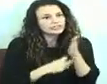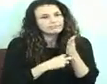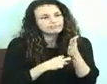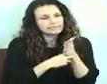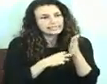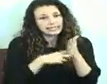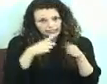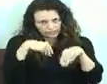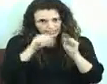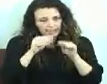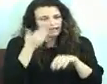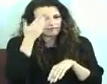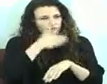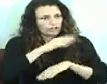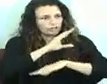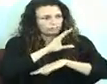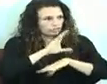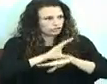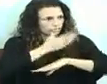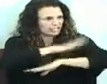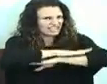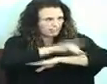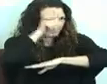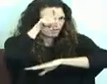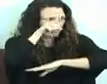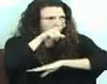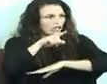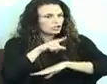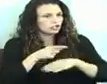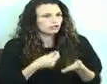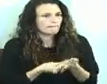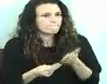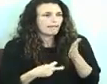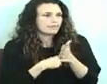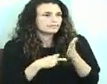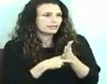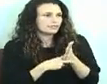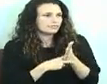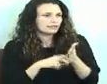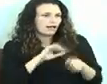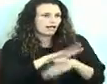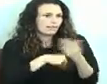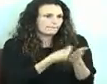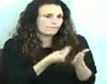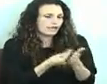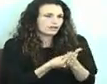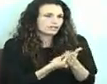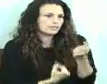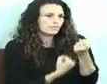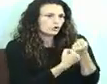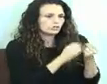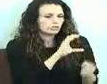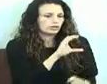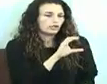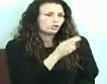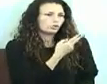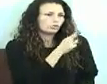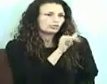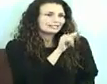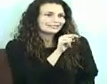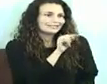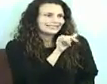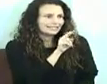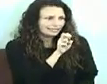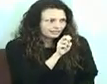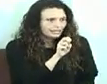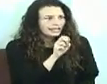front of the church and will be available at the door. Proceeds support the Christine Daniels Scholarship Fund. Come